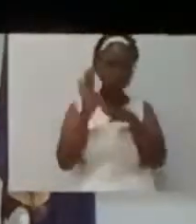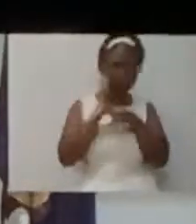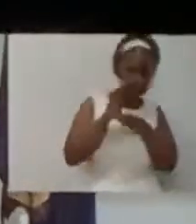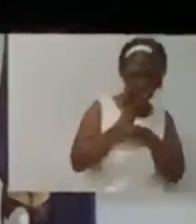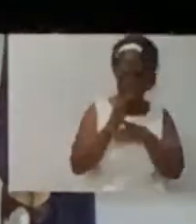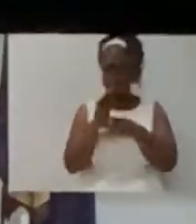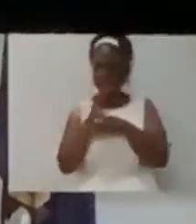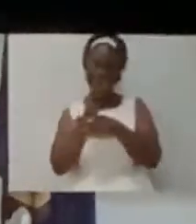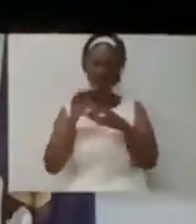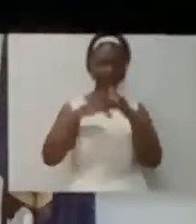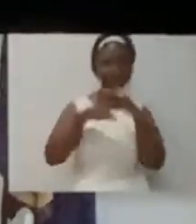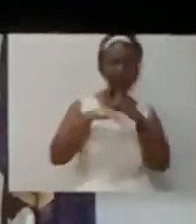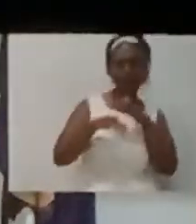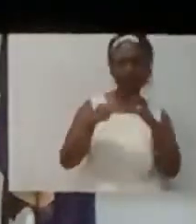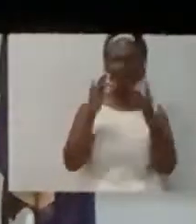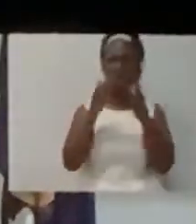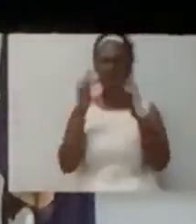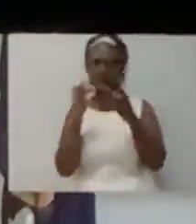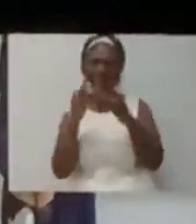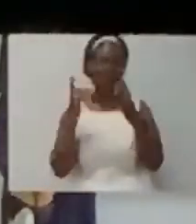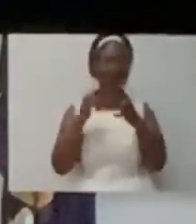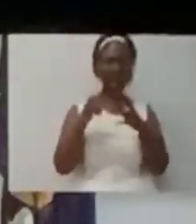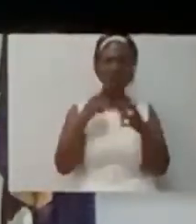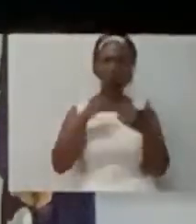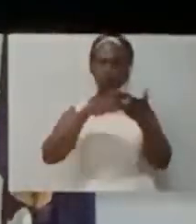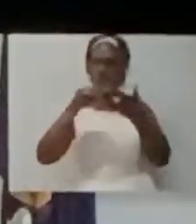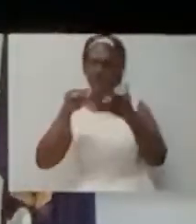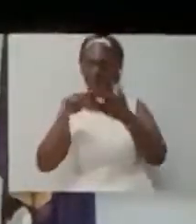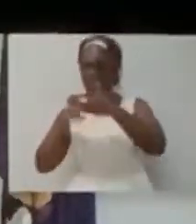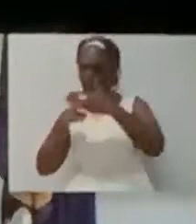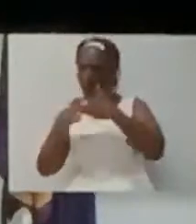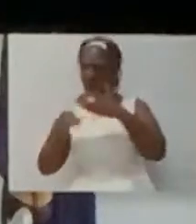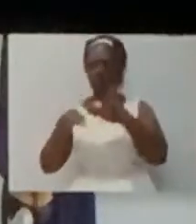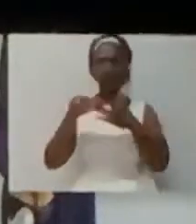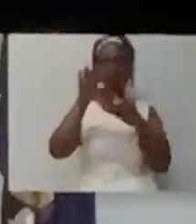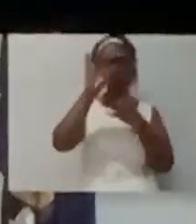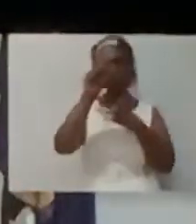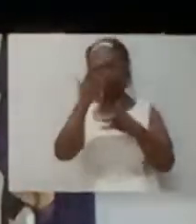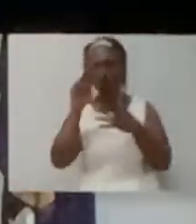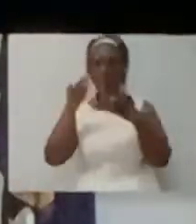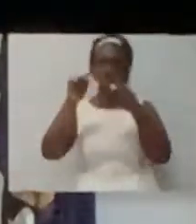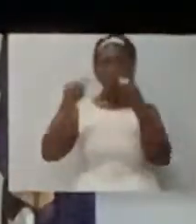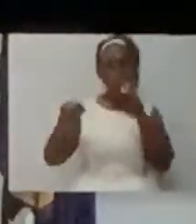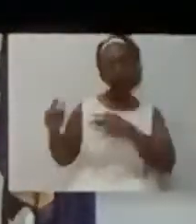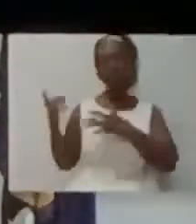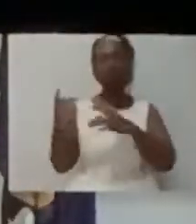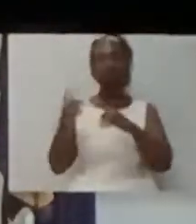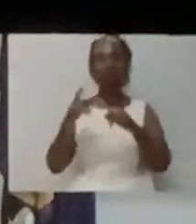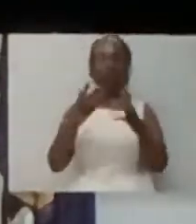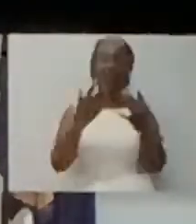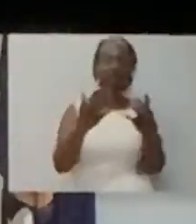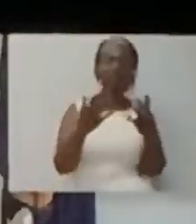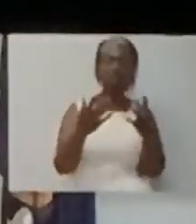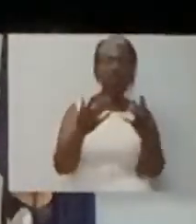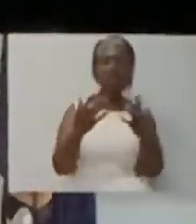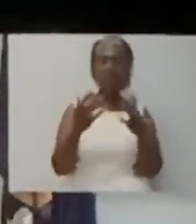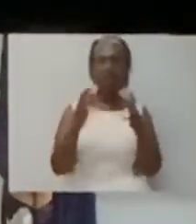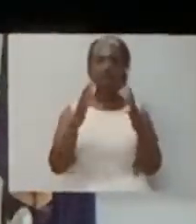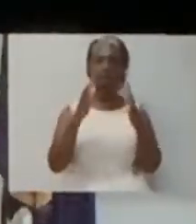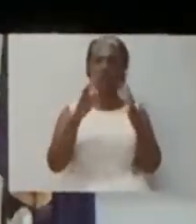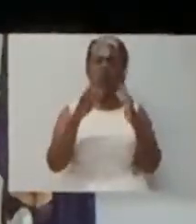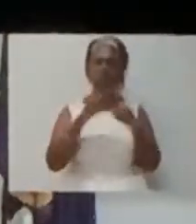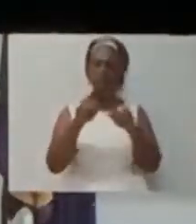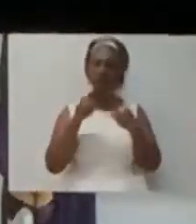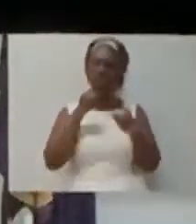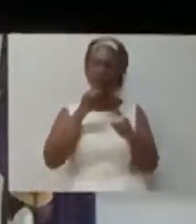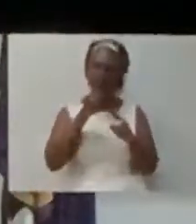where technology is at the tips of our fingers and we are checking social media far too often, we realize that really